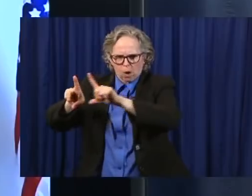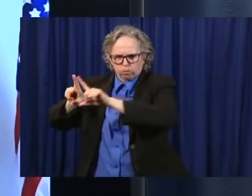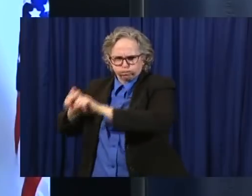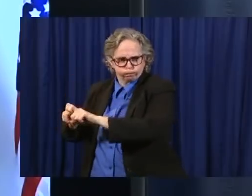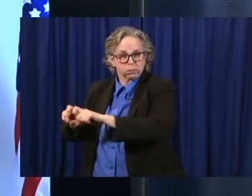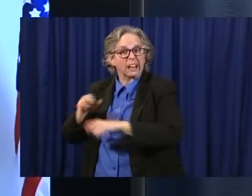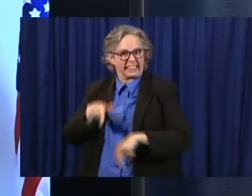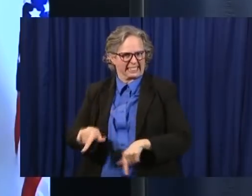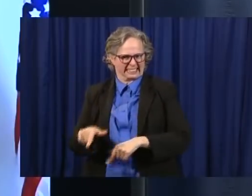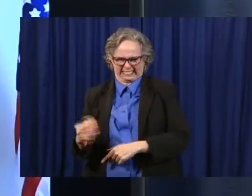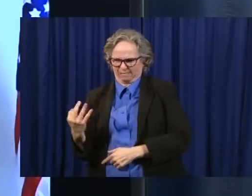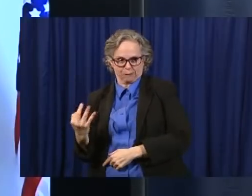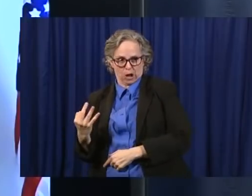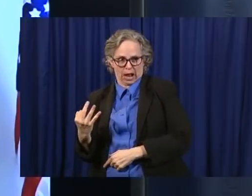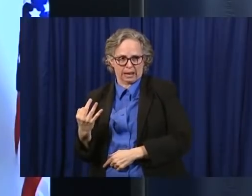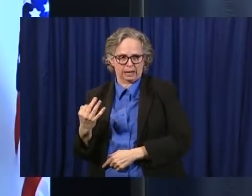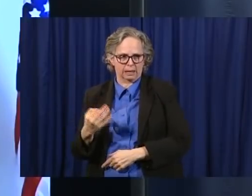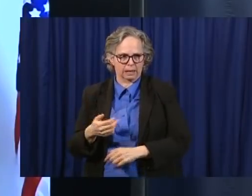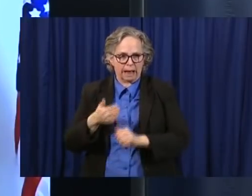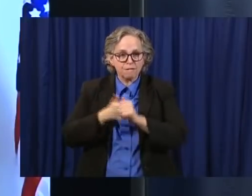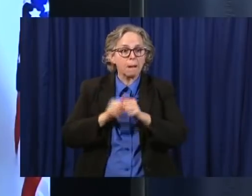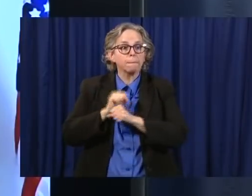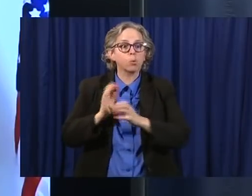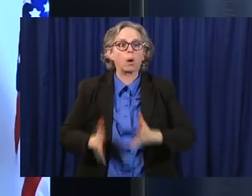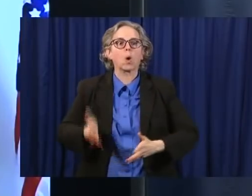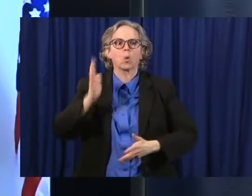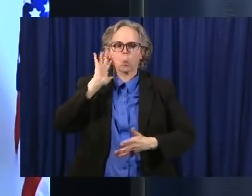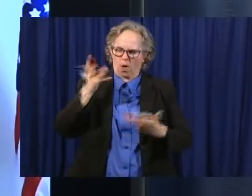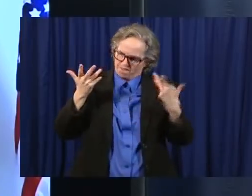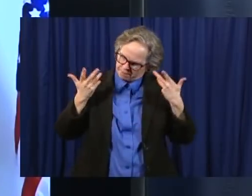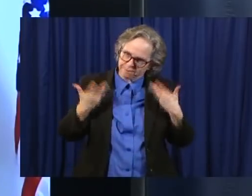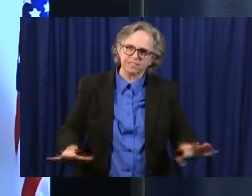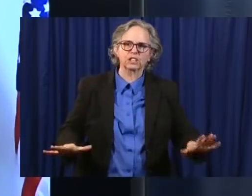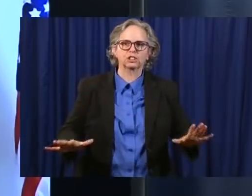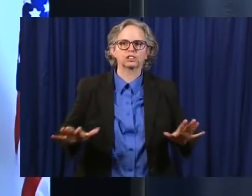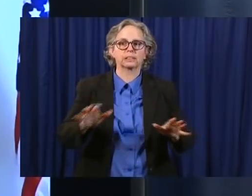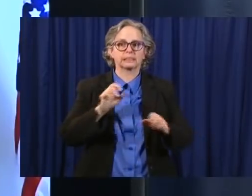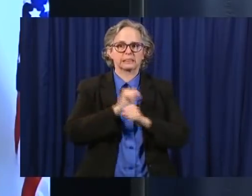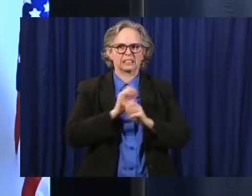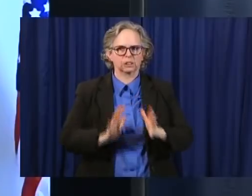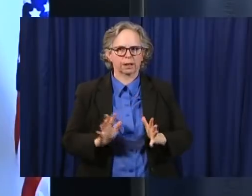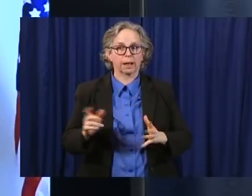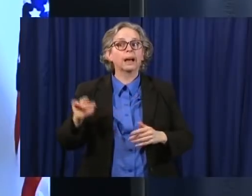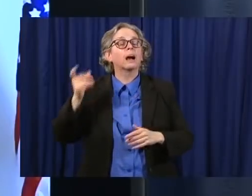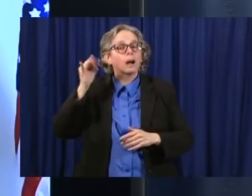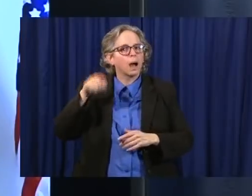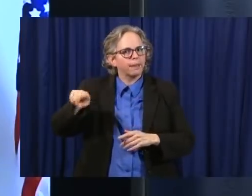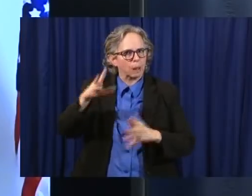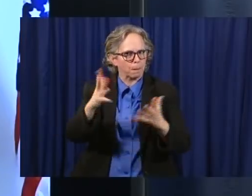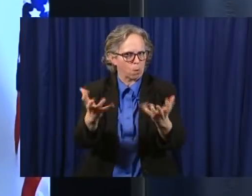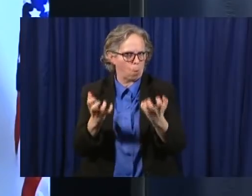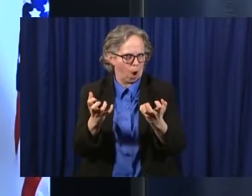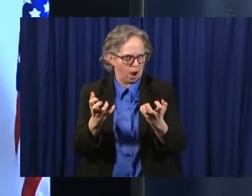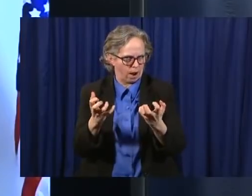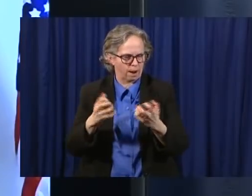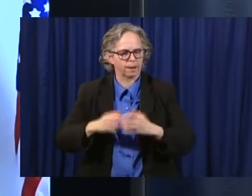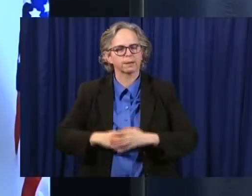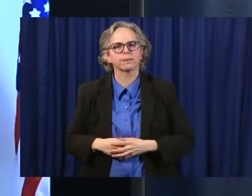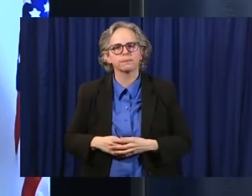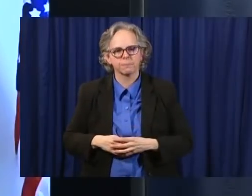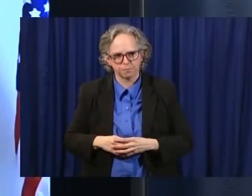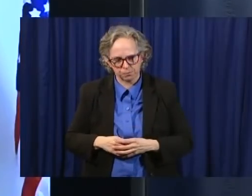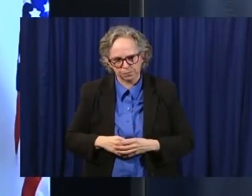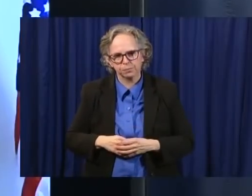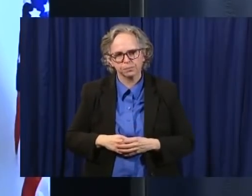there that wanted to be tested. And we learned some valuable information that is helping us build our plan moving forward of how we